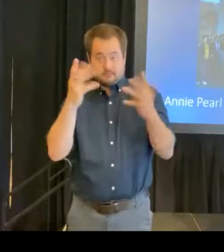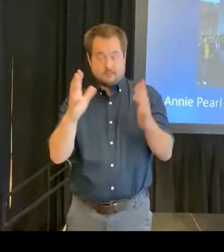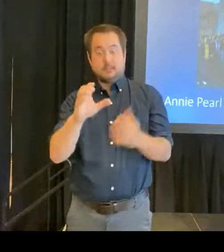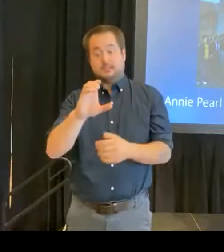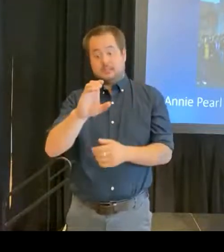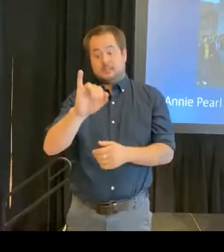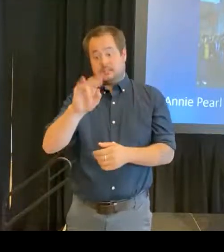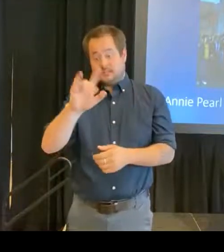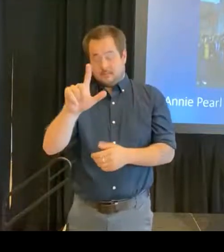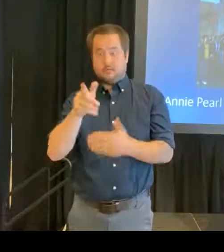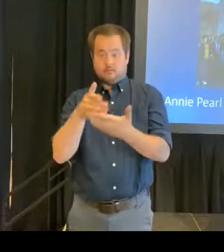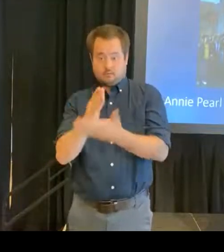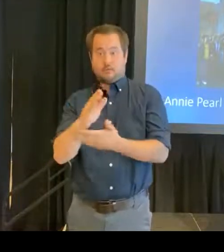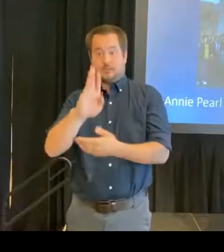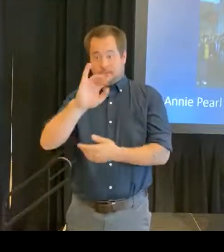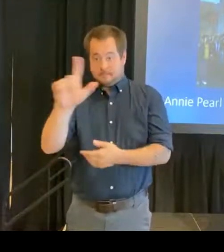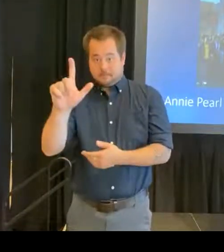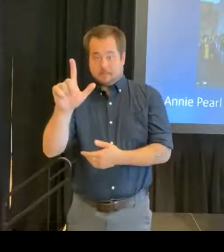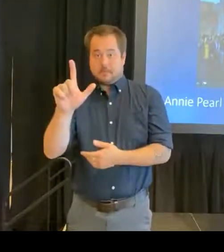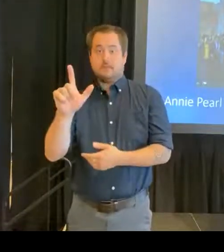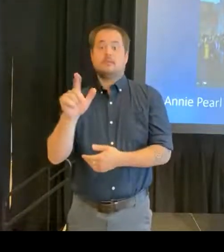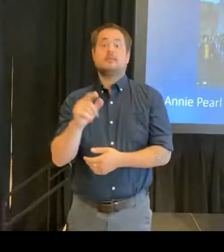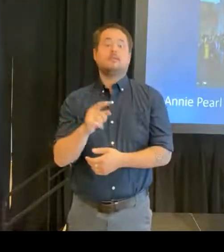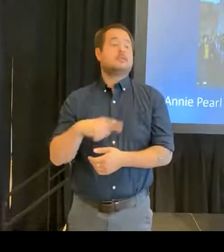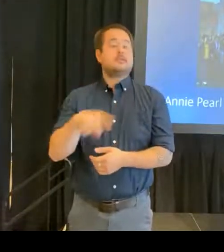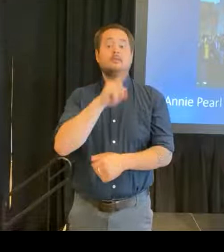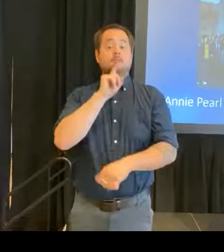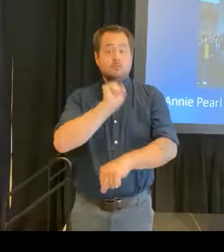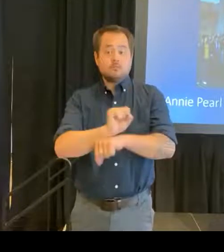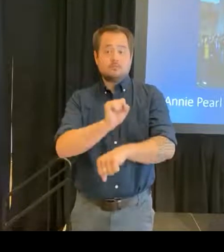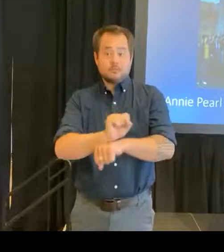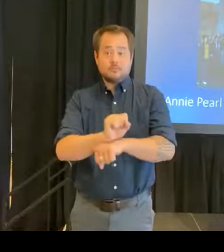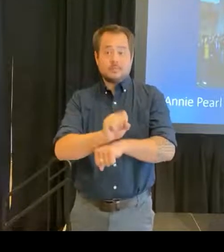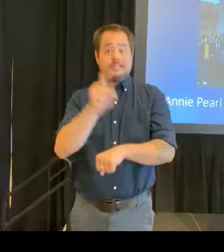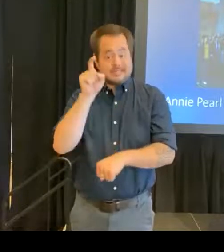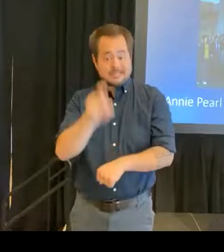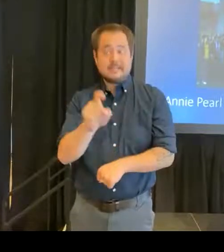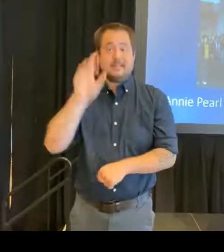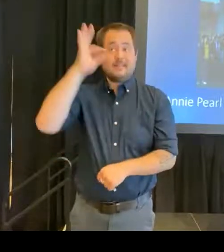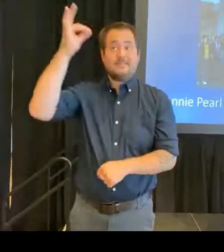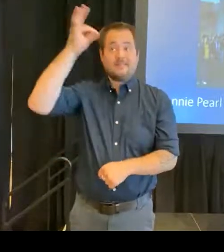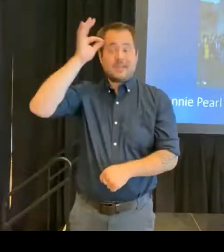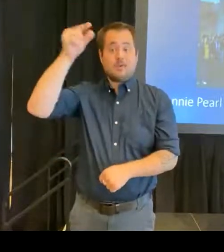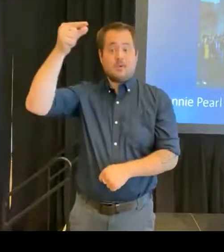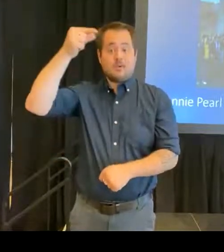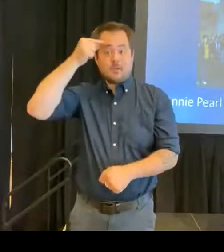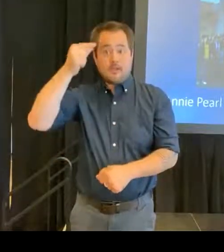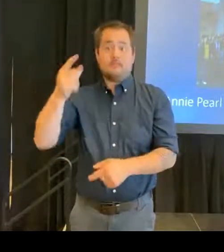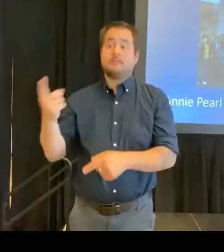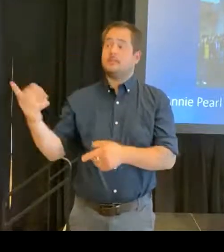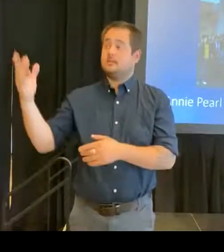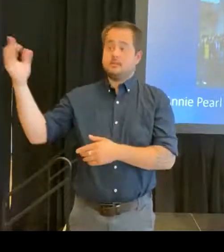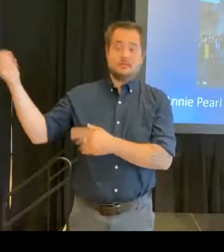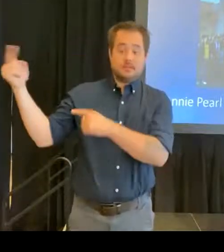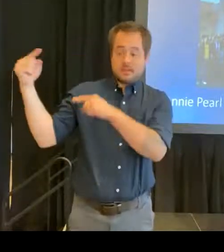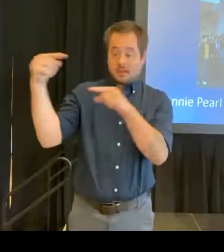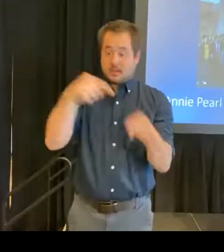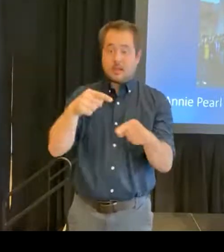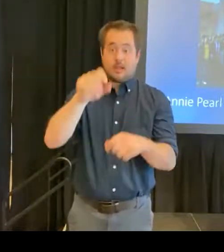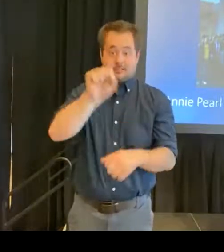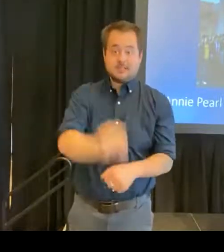Bill, they had to literally have the federal government to come in and run these places in the